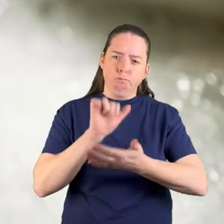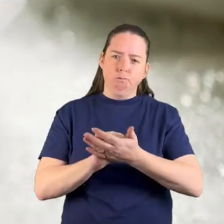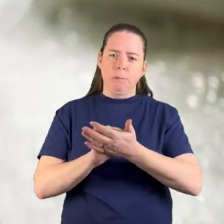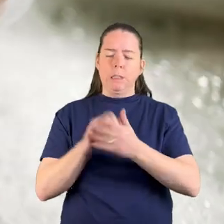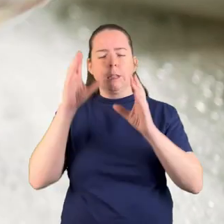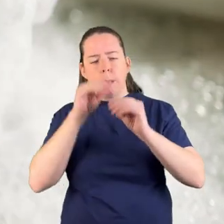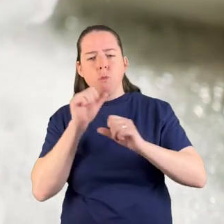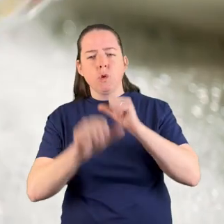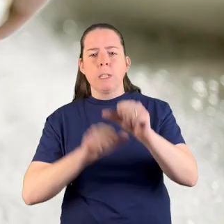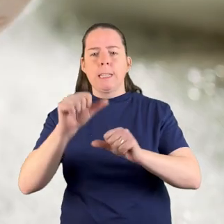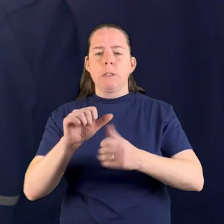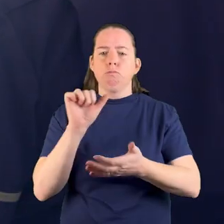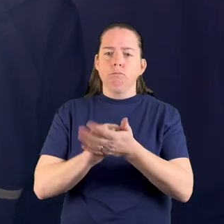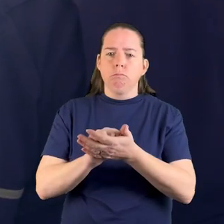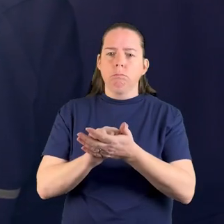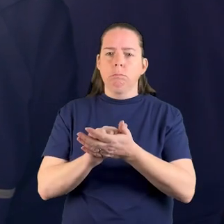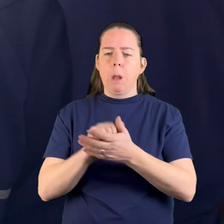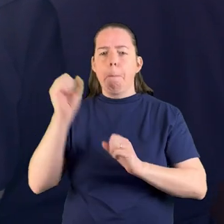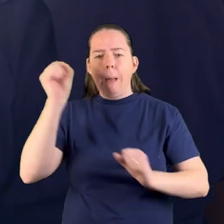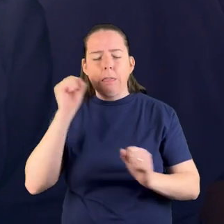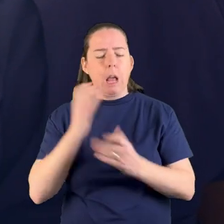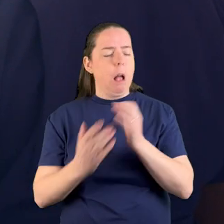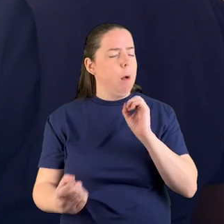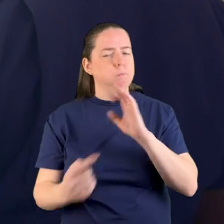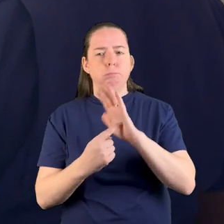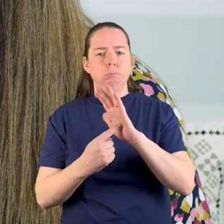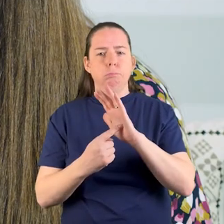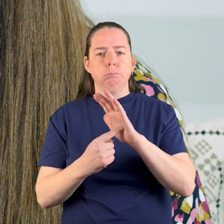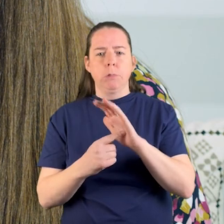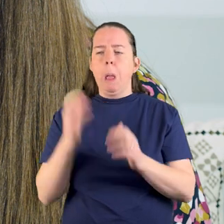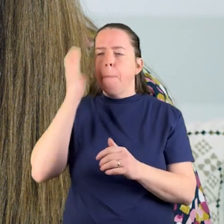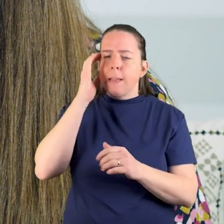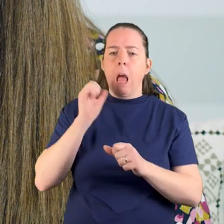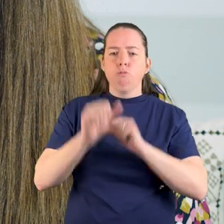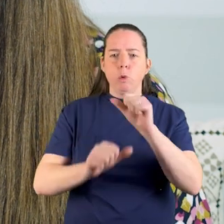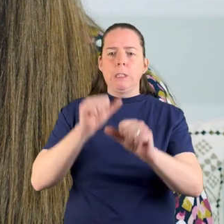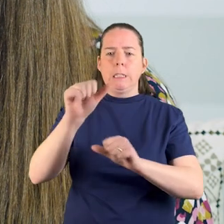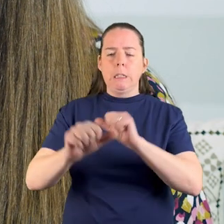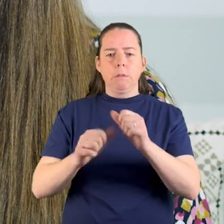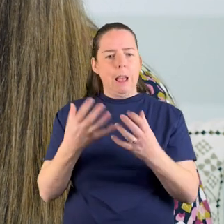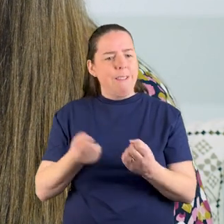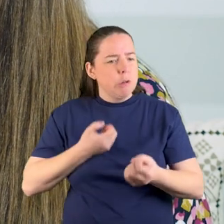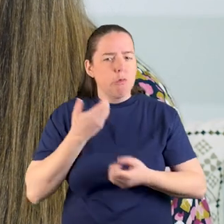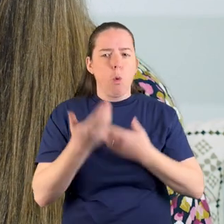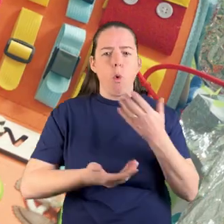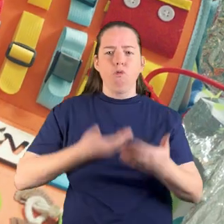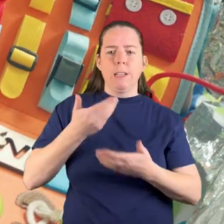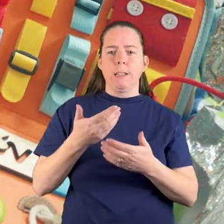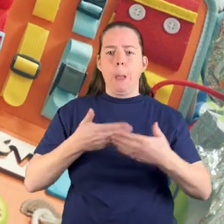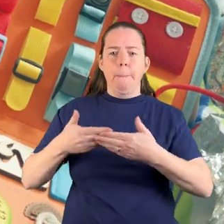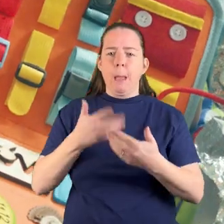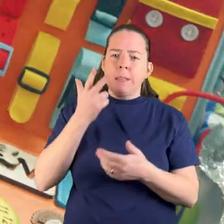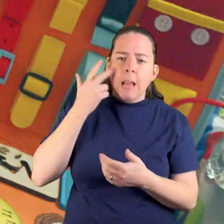routine correct. Things like bath time were really important, sort of a bedtime routine with stories and